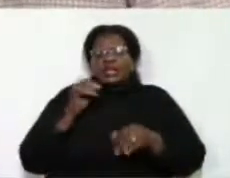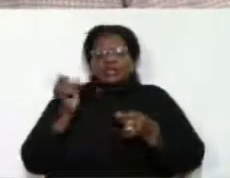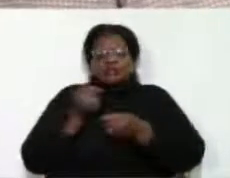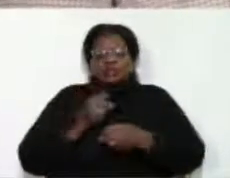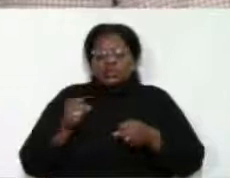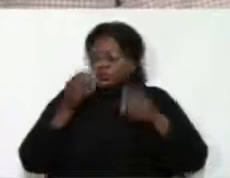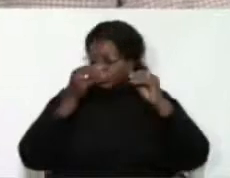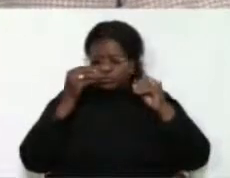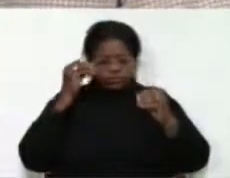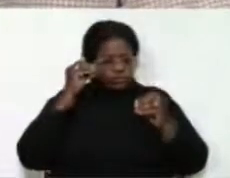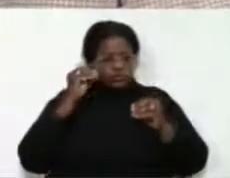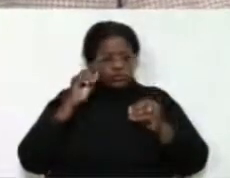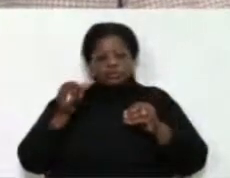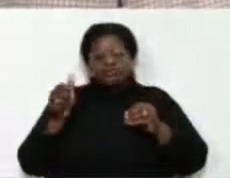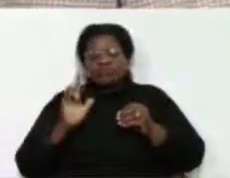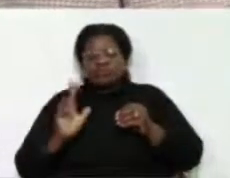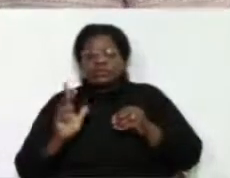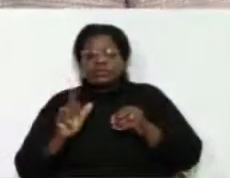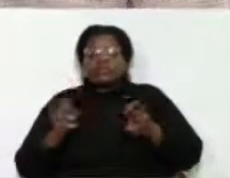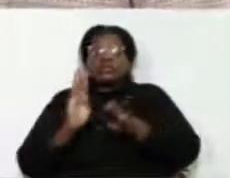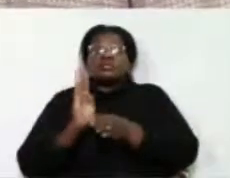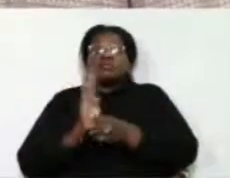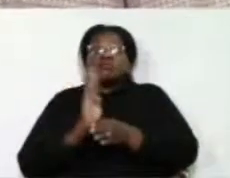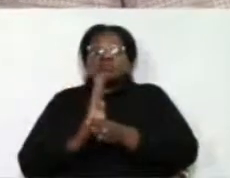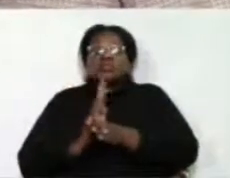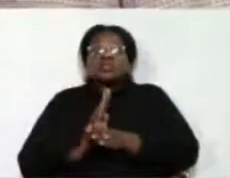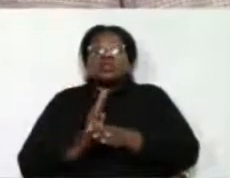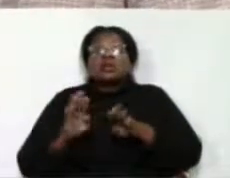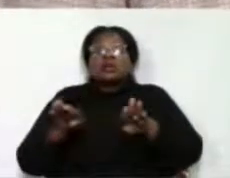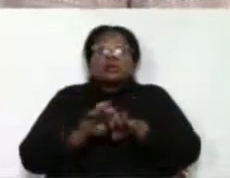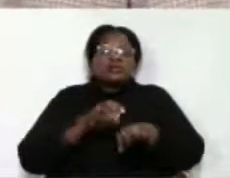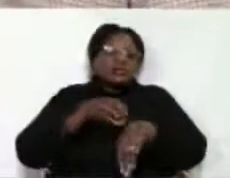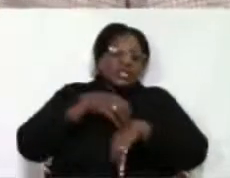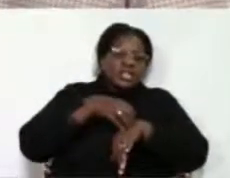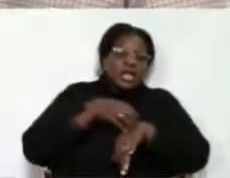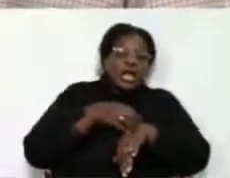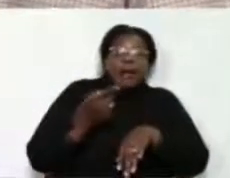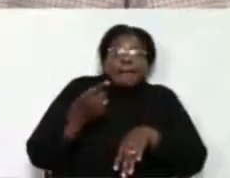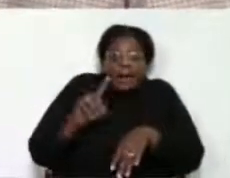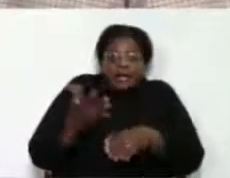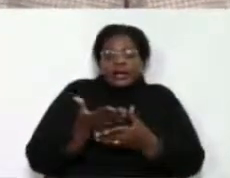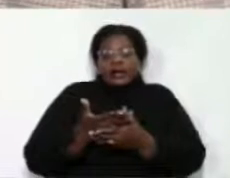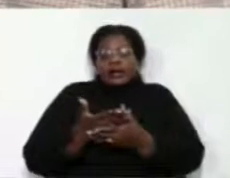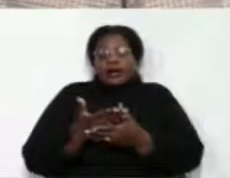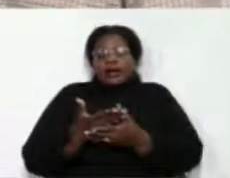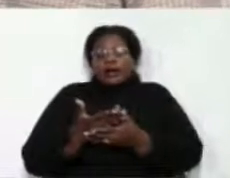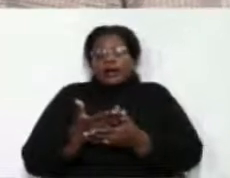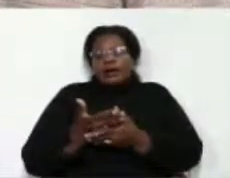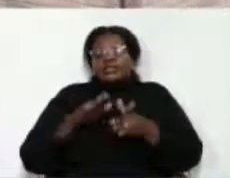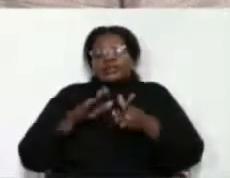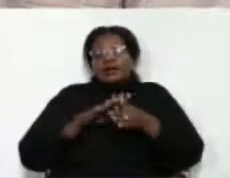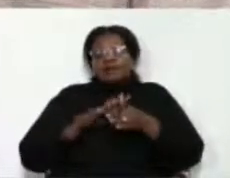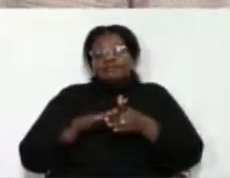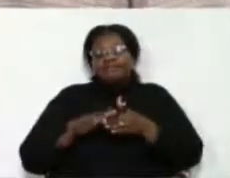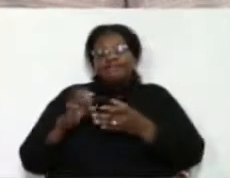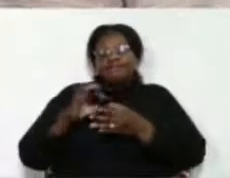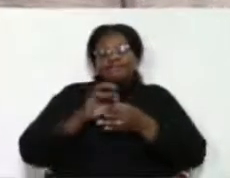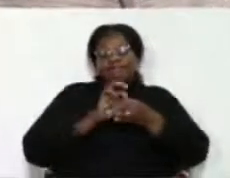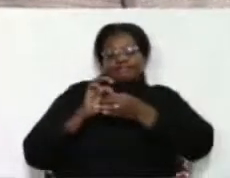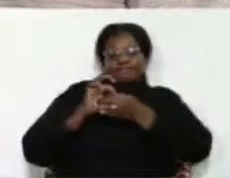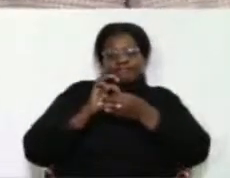cake that the cash flow is healthy or it's not. So that's more of kind of like your business executive partner. And they could